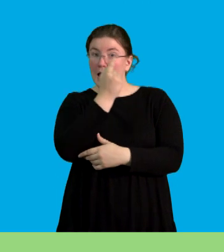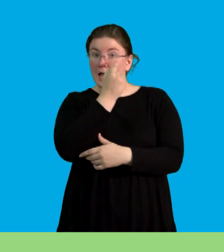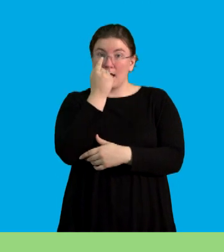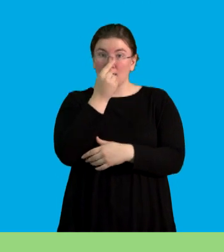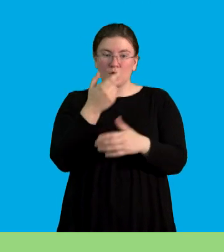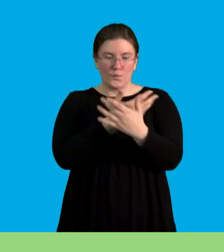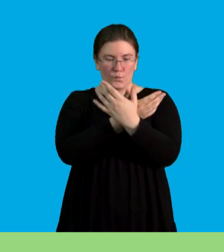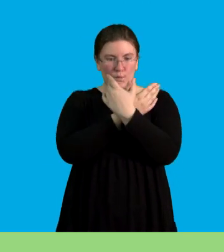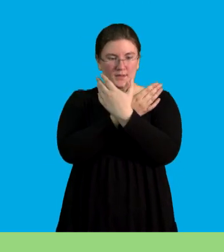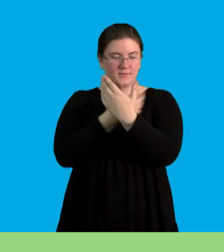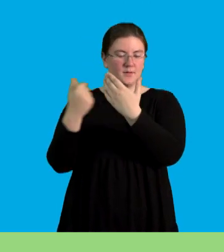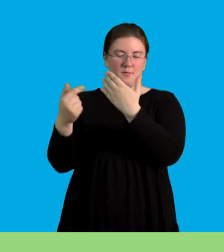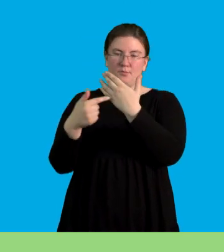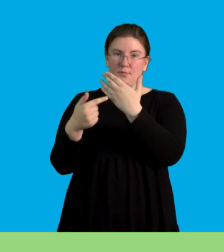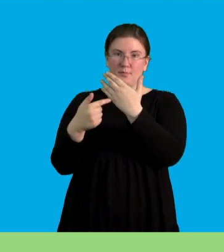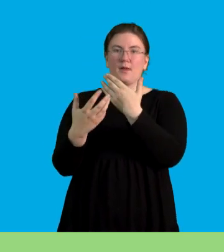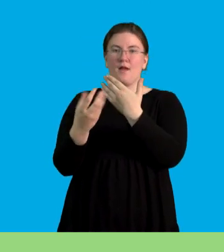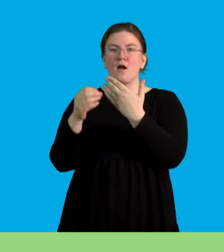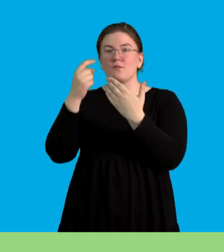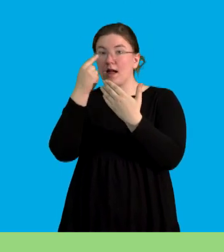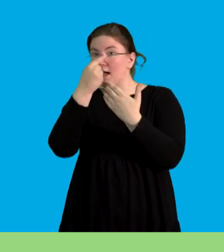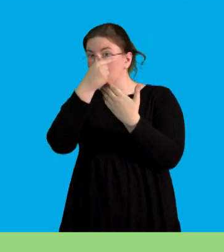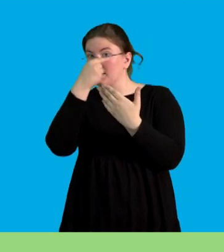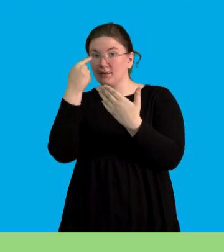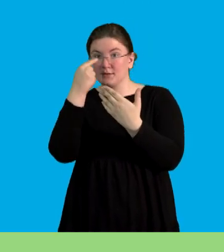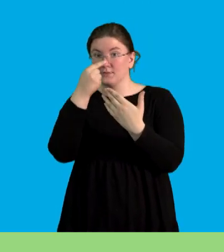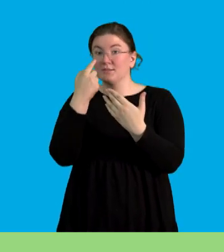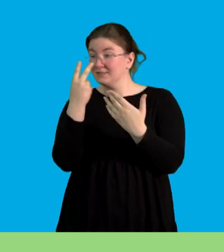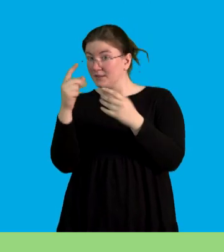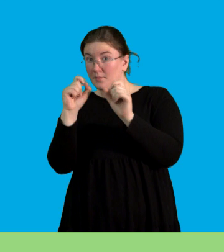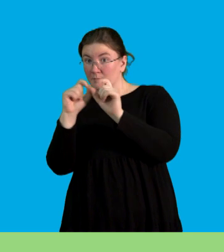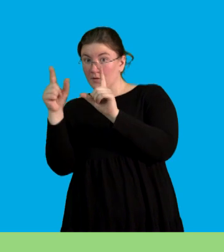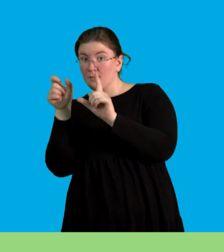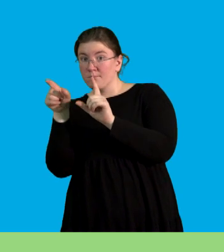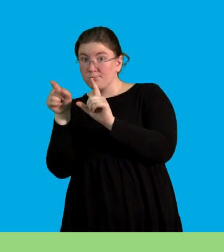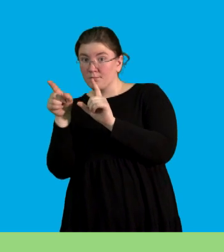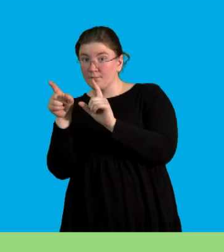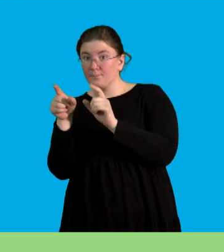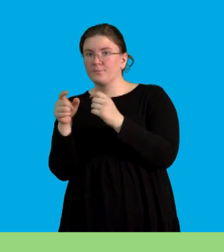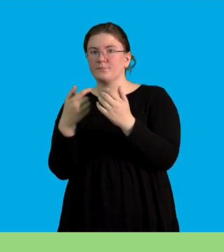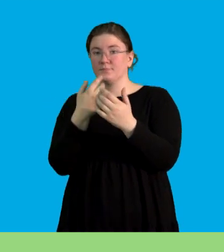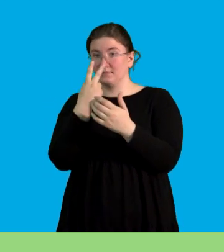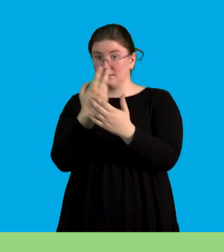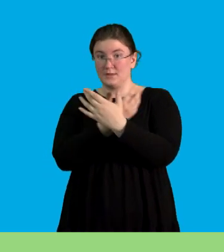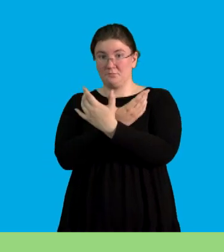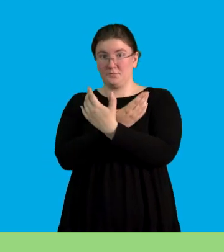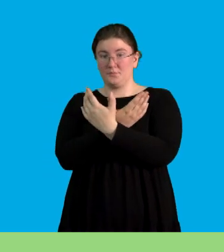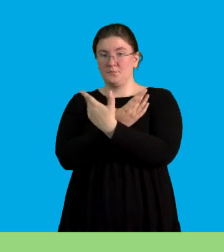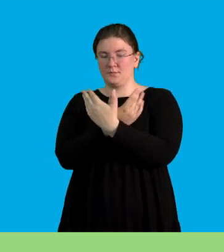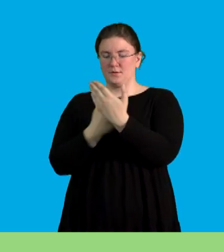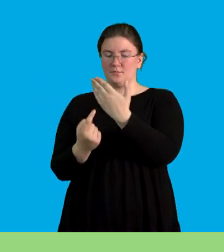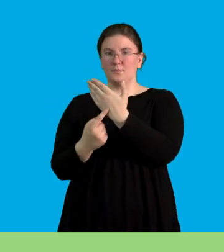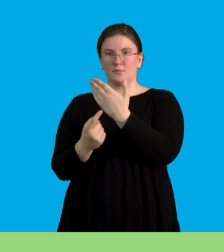spots on their wings. If you look at this picture, this is an owl butterfly, and there you